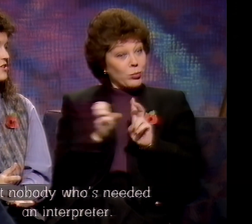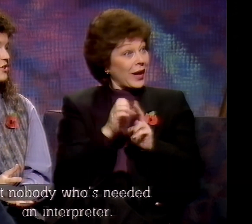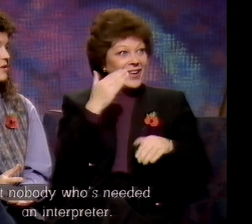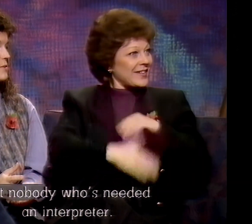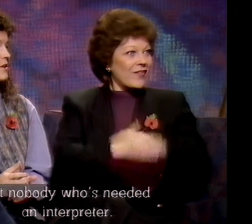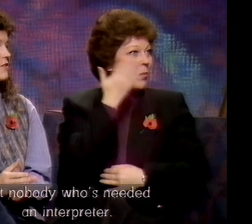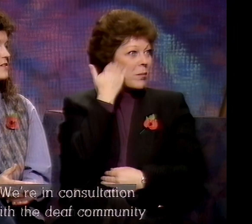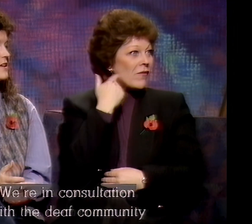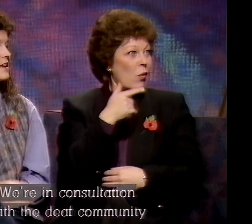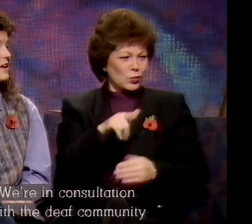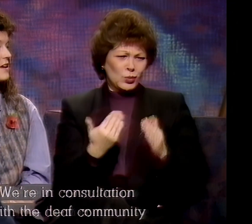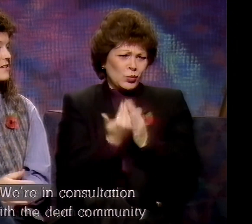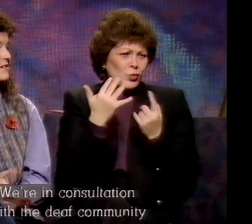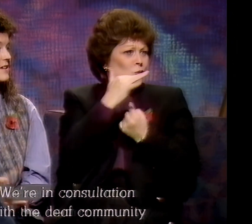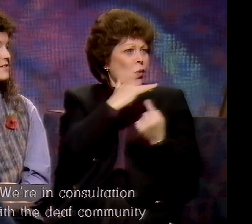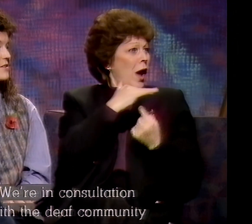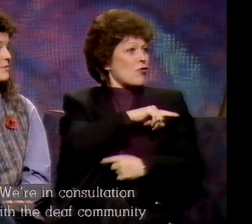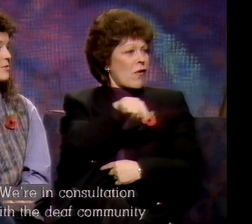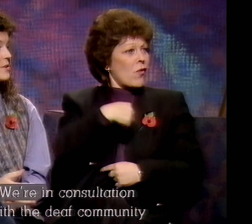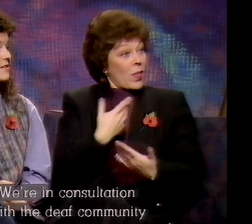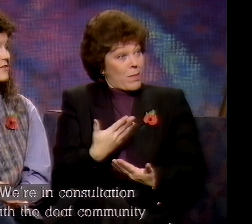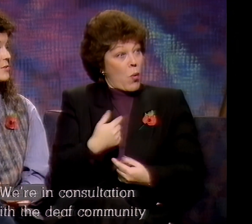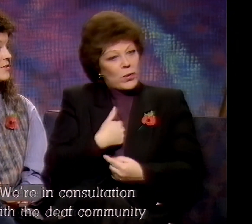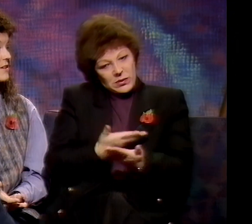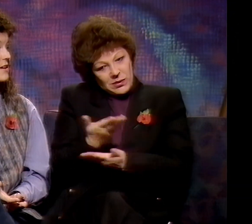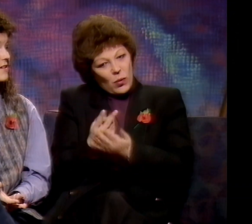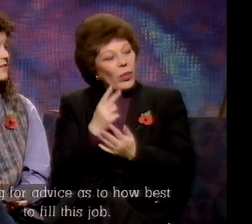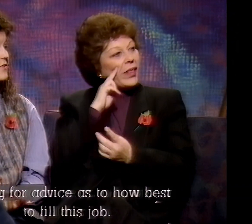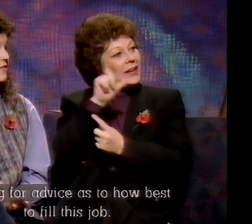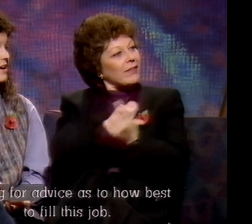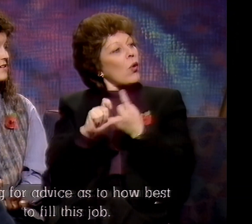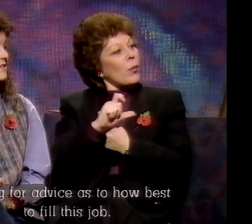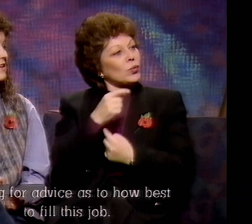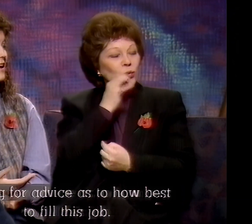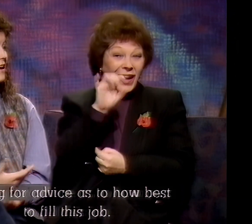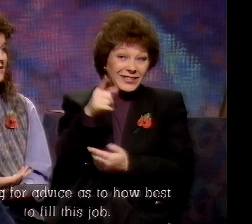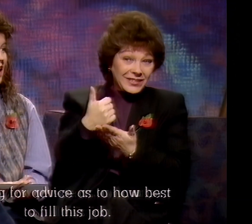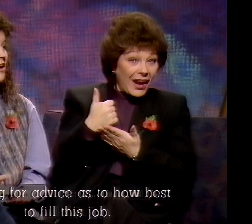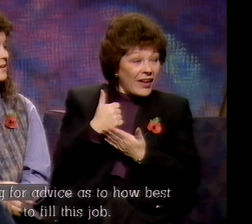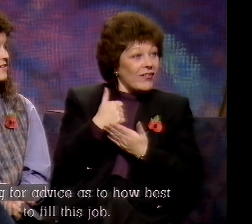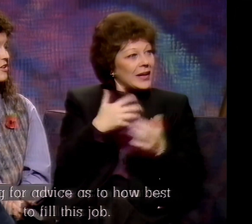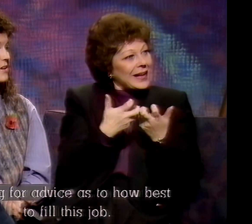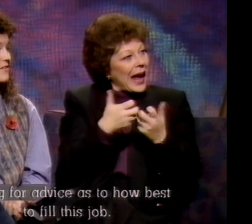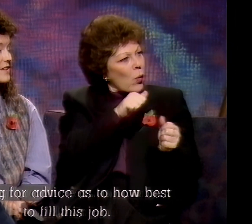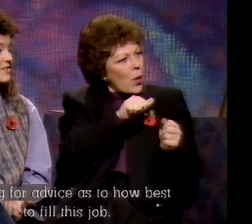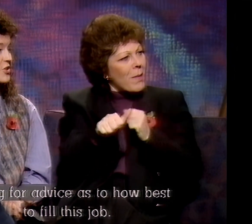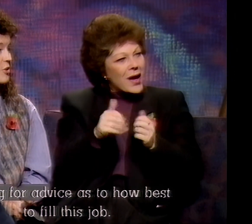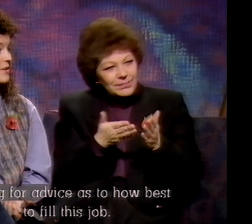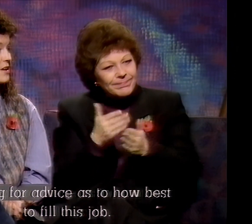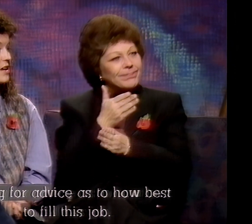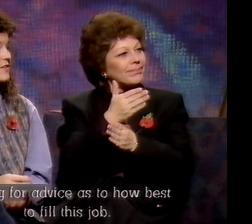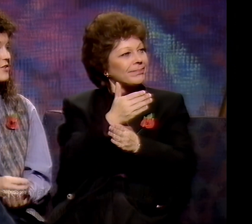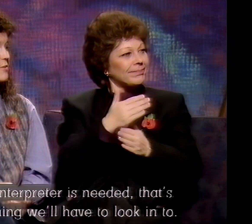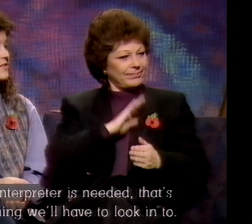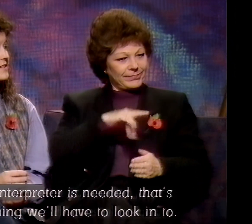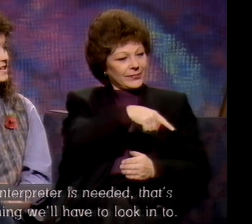totally new, and we're obviously in consultation at the moment with the deaf community and asking for advice as to how best to go about and fill this job.